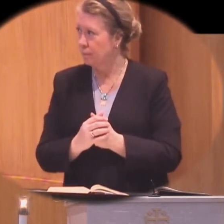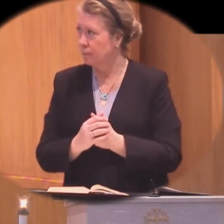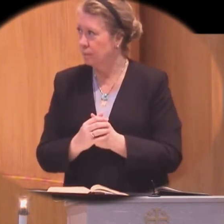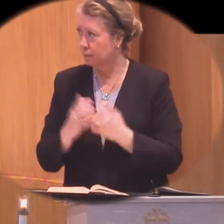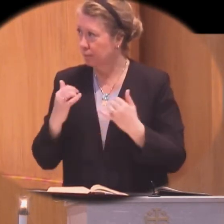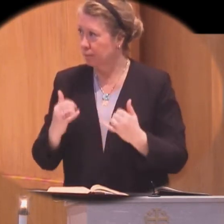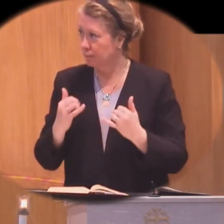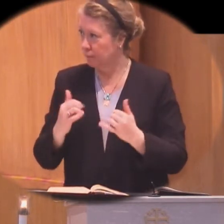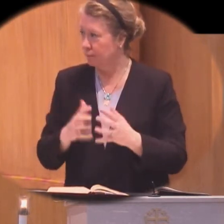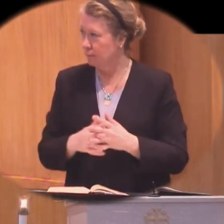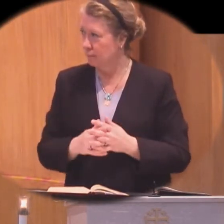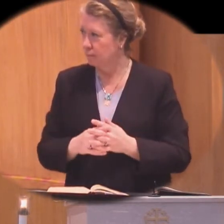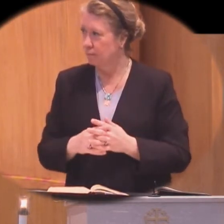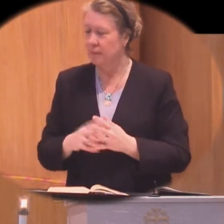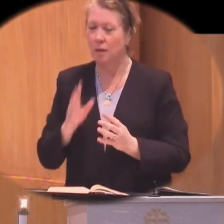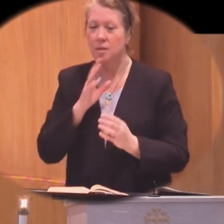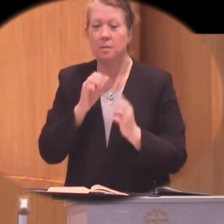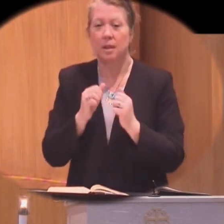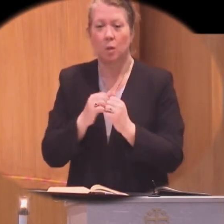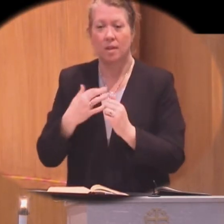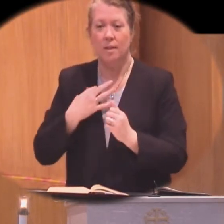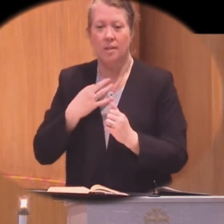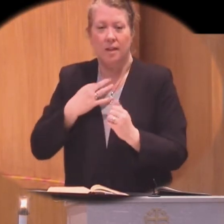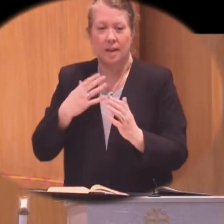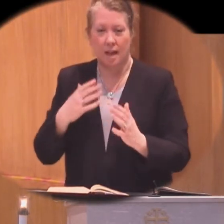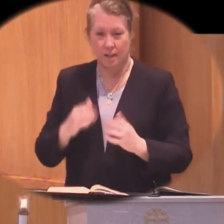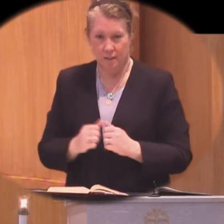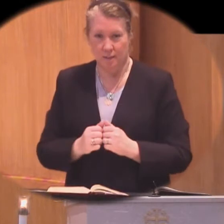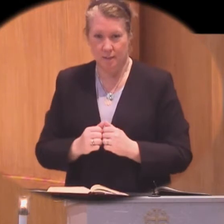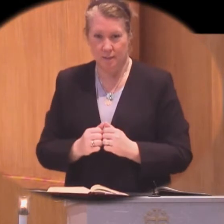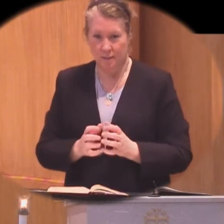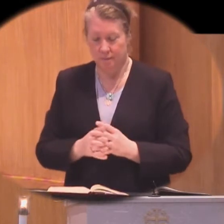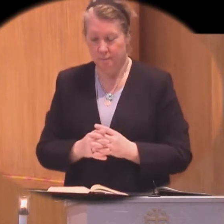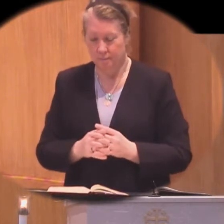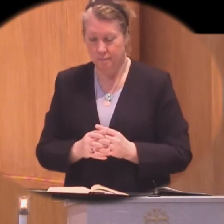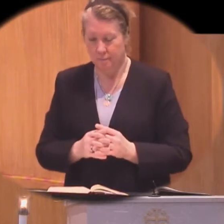And now I speak to you, Karen and Megan.